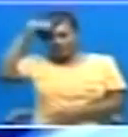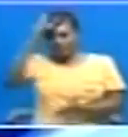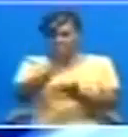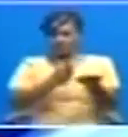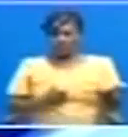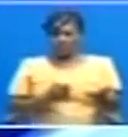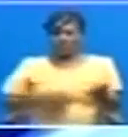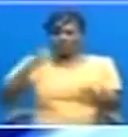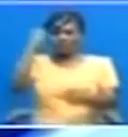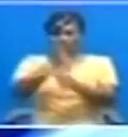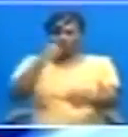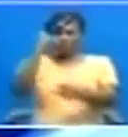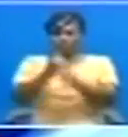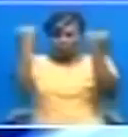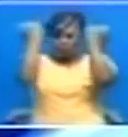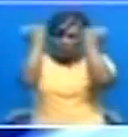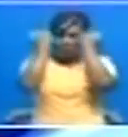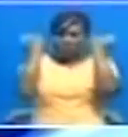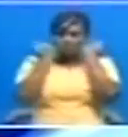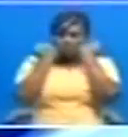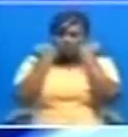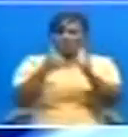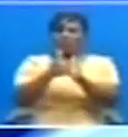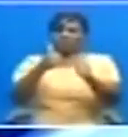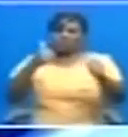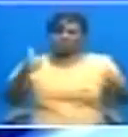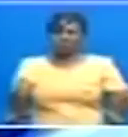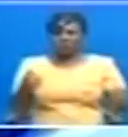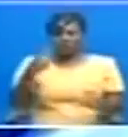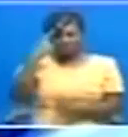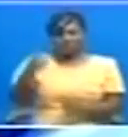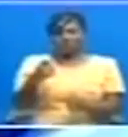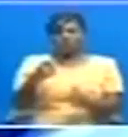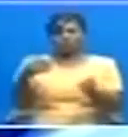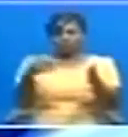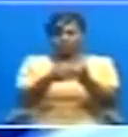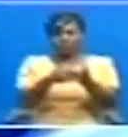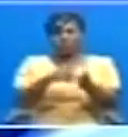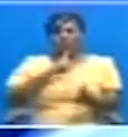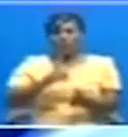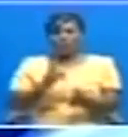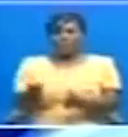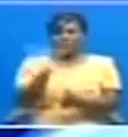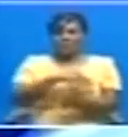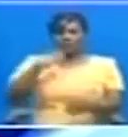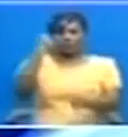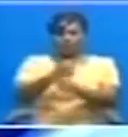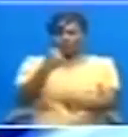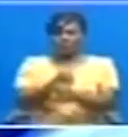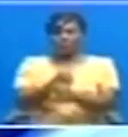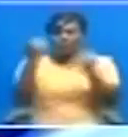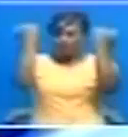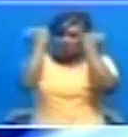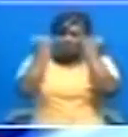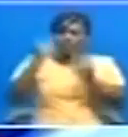the Employment and Labour Relations Court of Kenya has declined to stop an order for teachers in public schools to resume teaching. The court